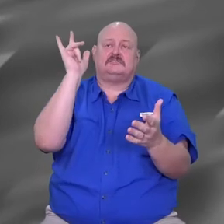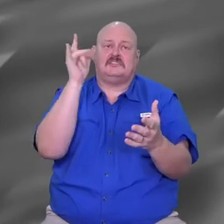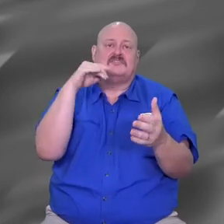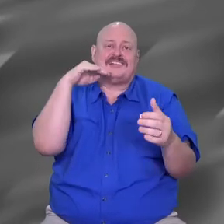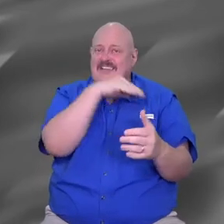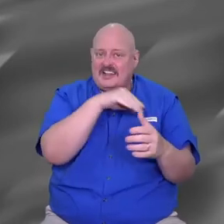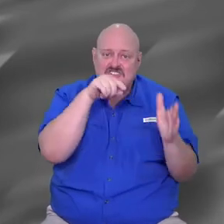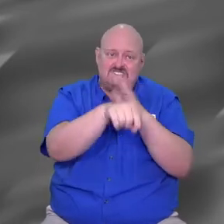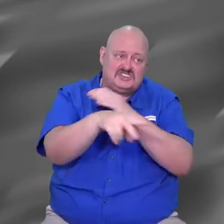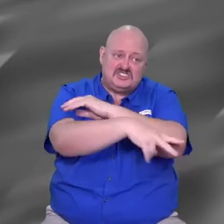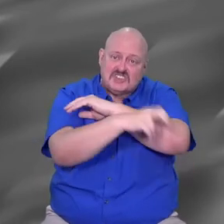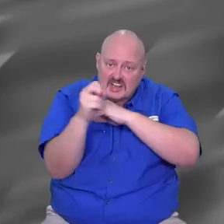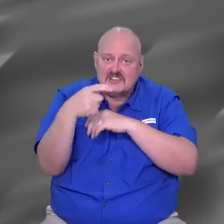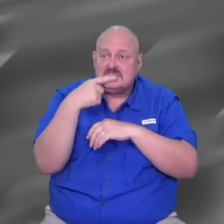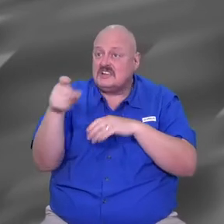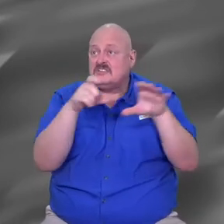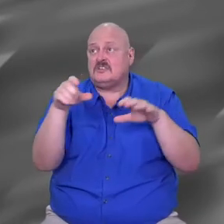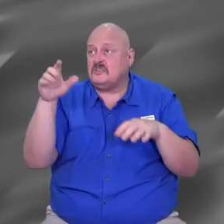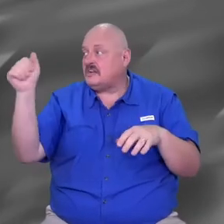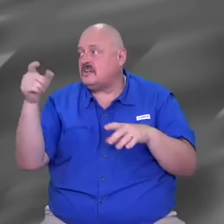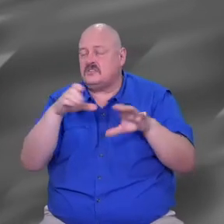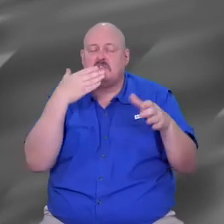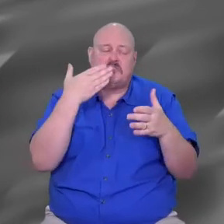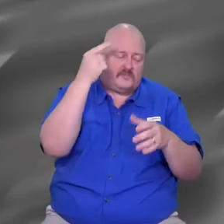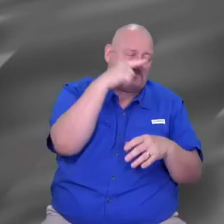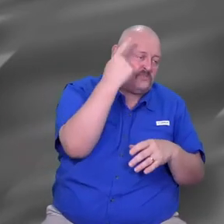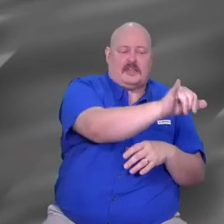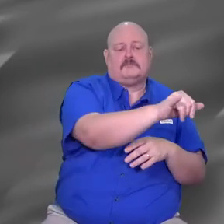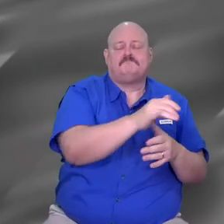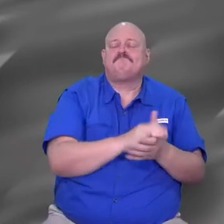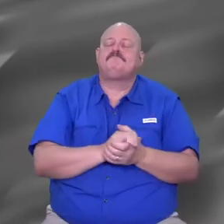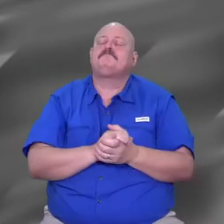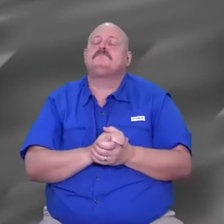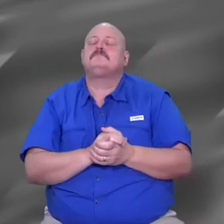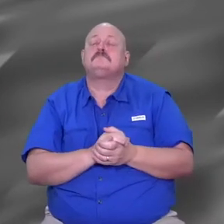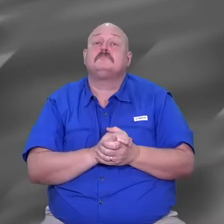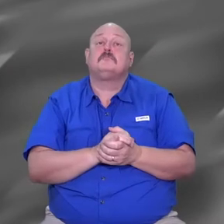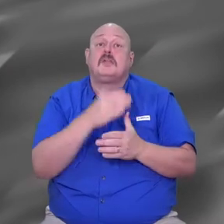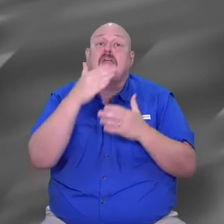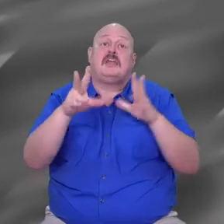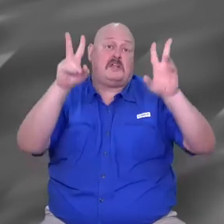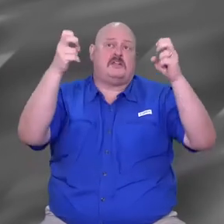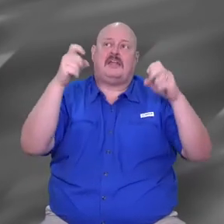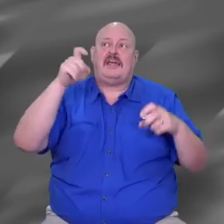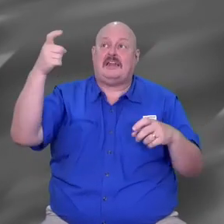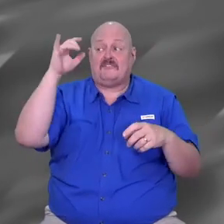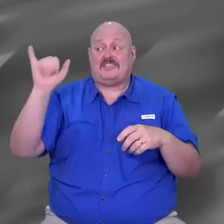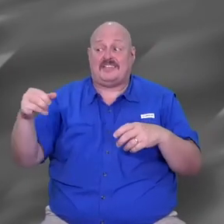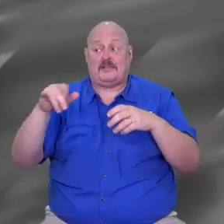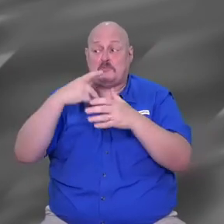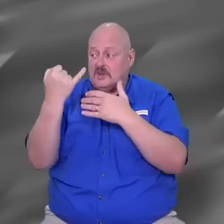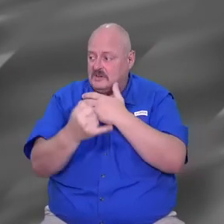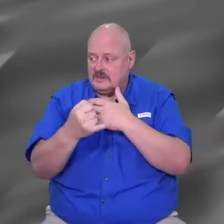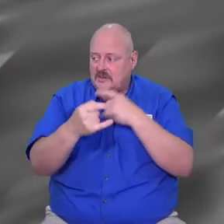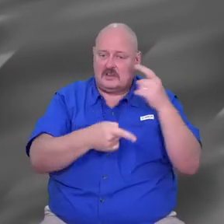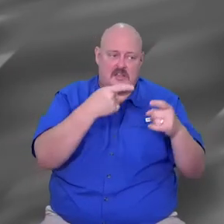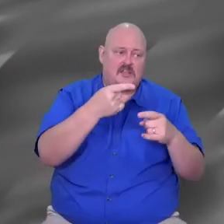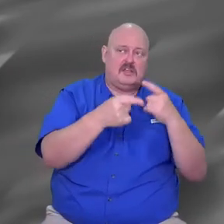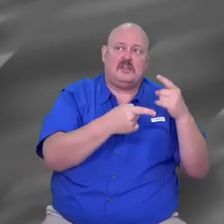we cheat, we steal, we say we're doing it for A, we end up doing it with B. We end up claiming that I need it for this project, but we go and